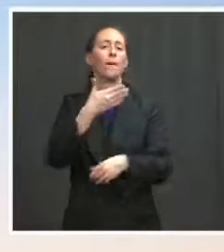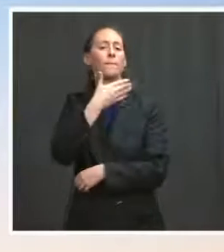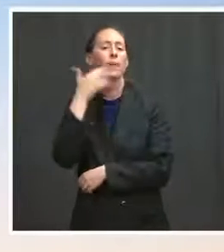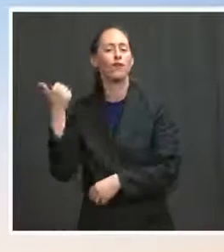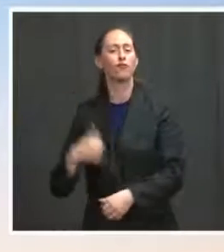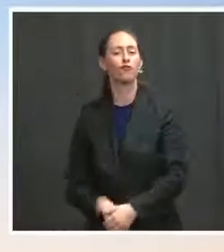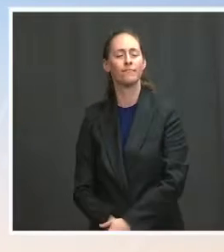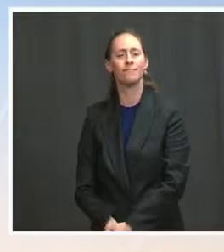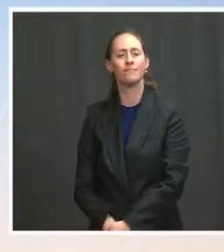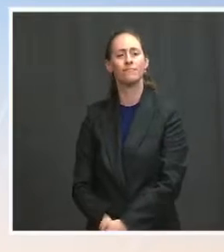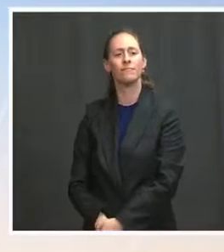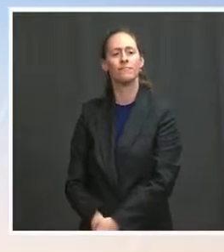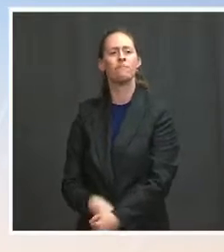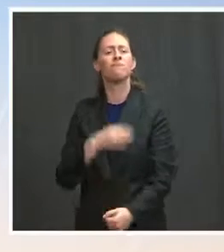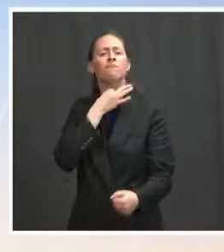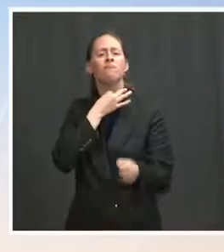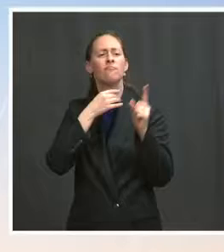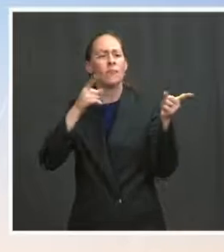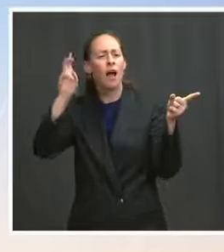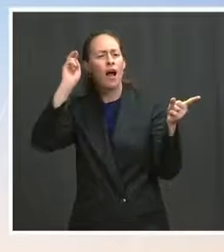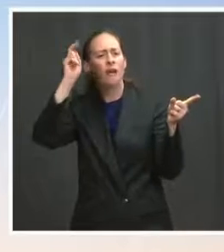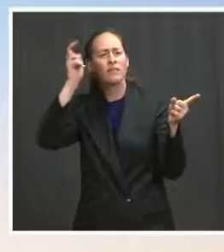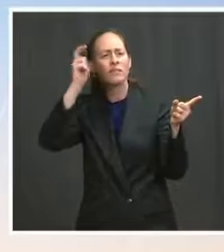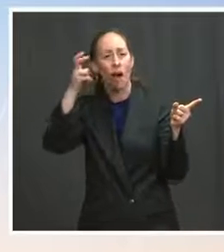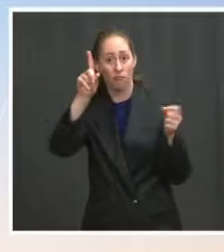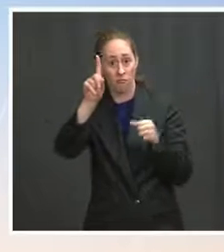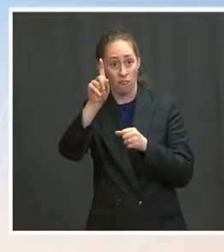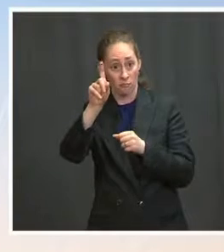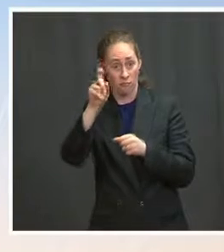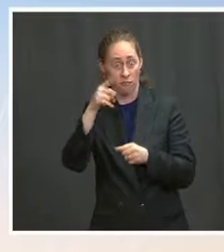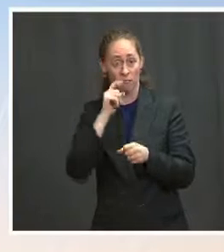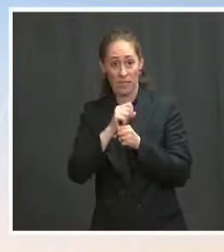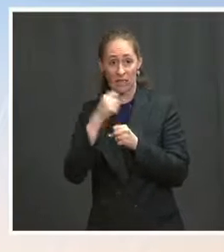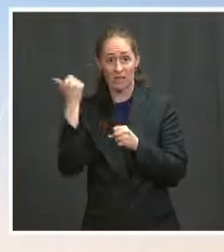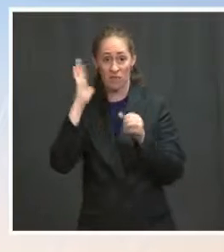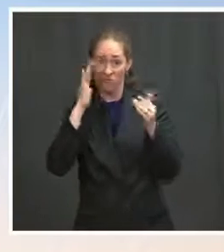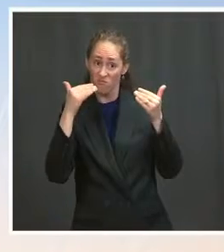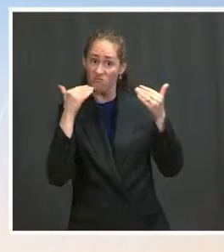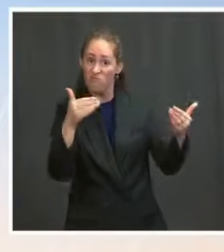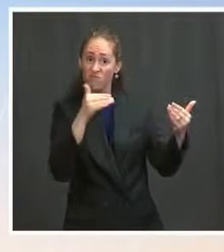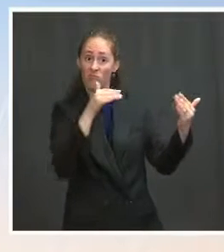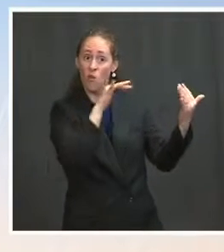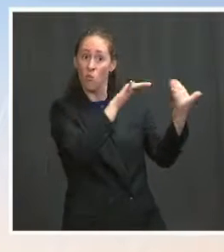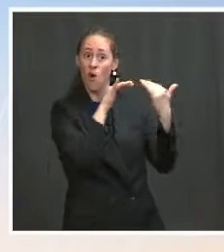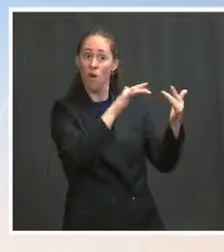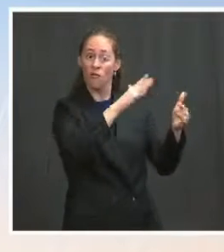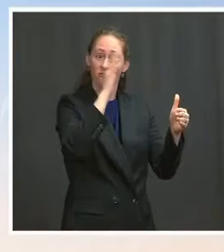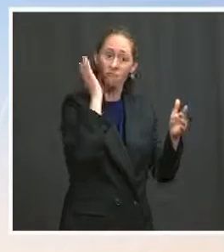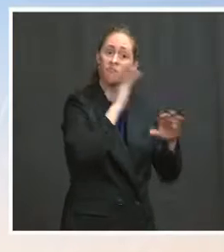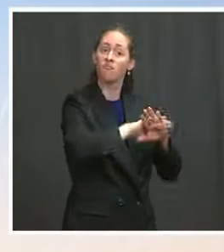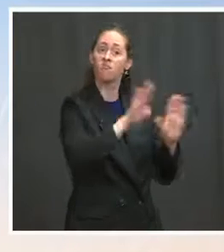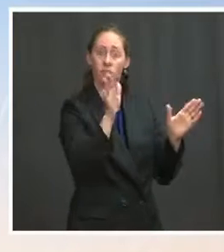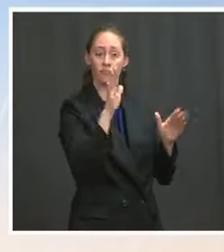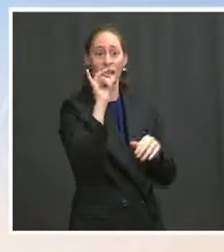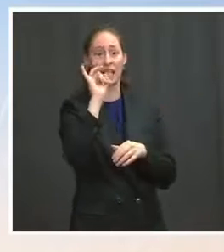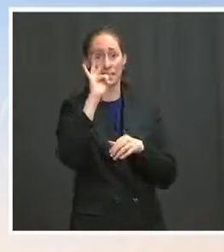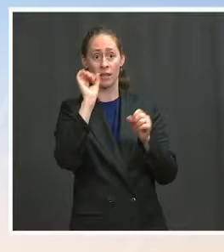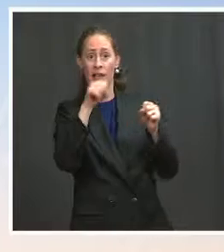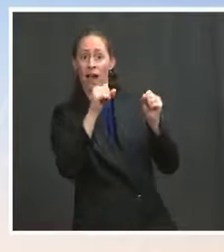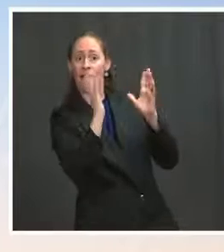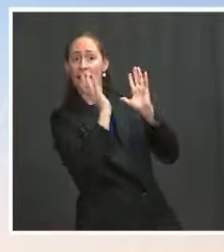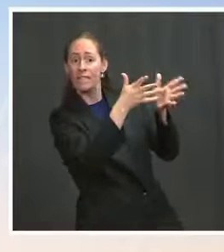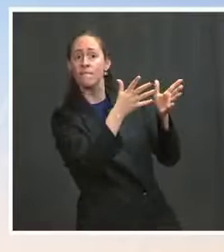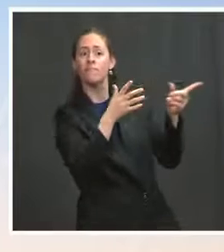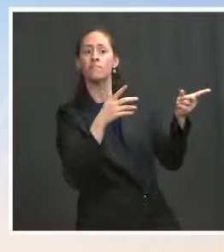Can the president declare a true end to the war if the U.S. is planning to keep 650 troops in the country to provide diplomatic security, as well